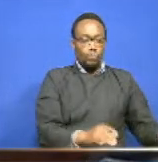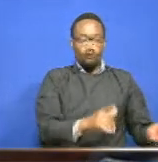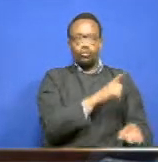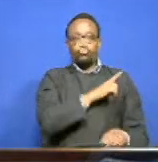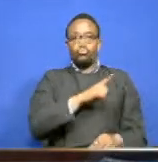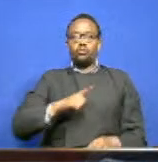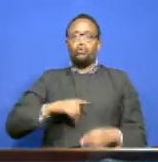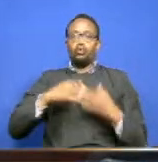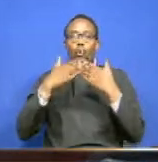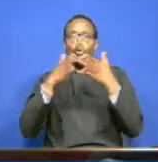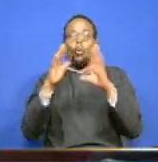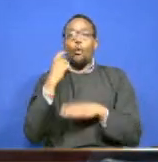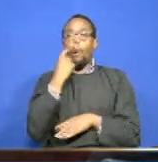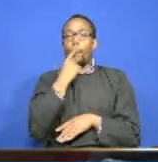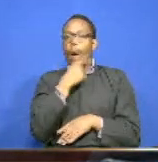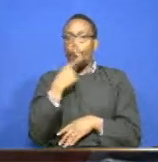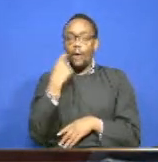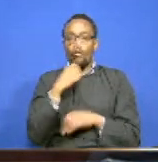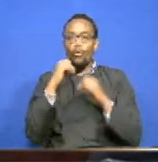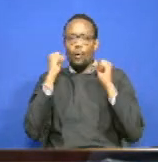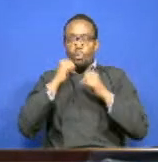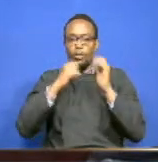lips.